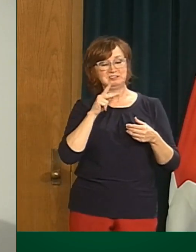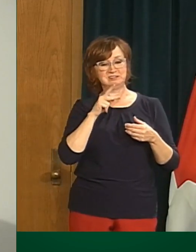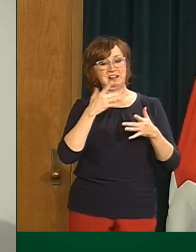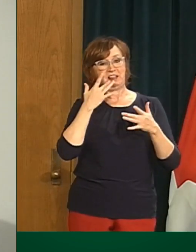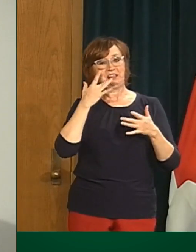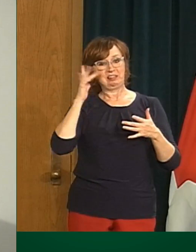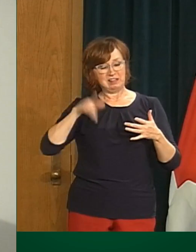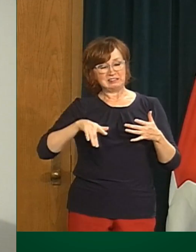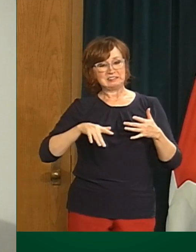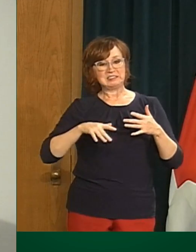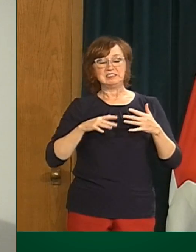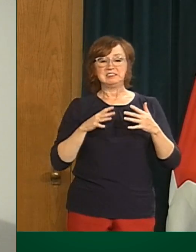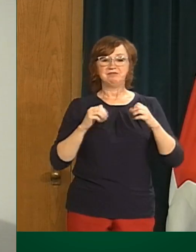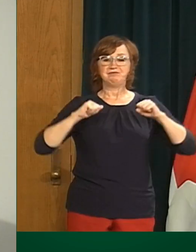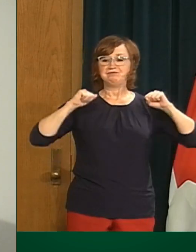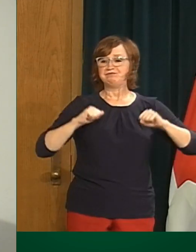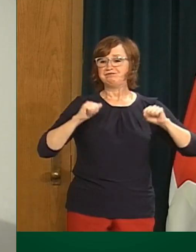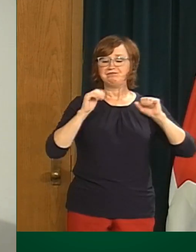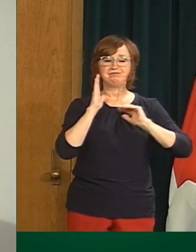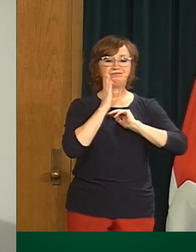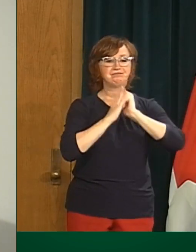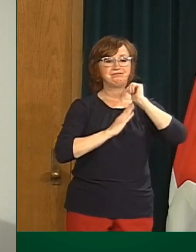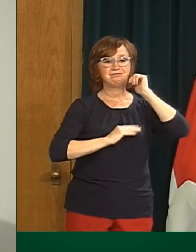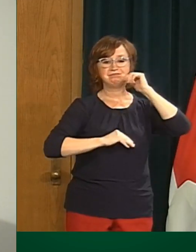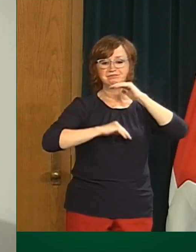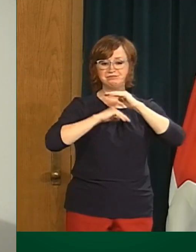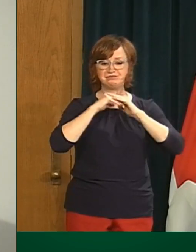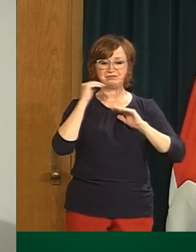distancing even as we're enjoying the outdoors.